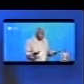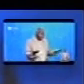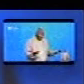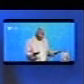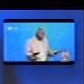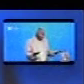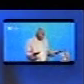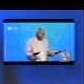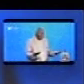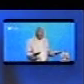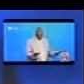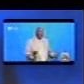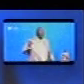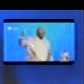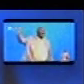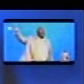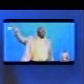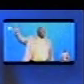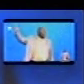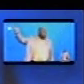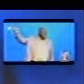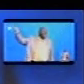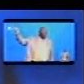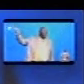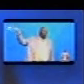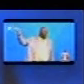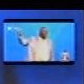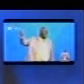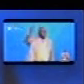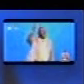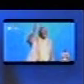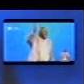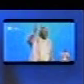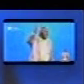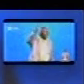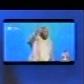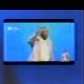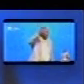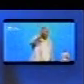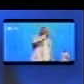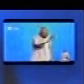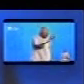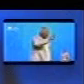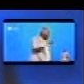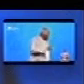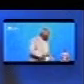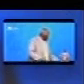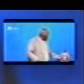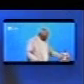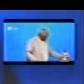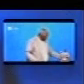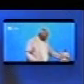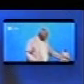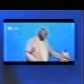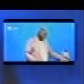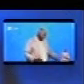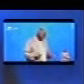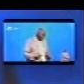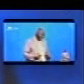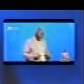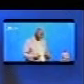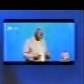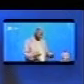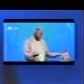from the running of the he's sea because capable. The sea, retarded. The sky, the description, the forest, the ocean,